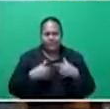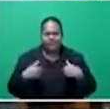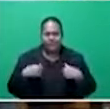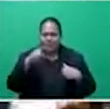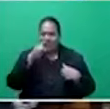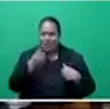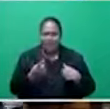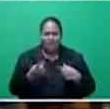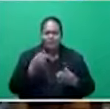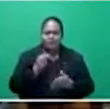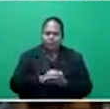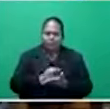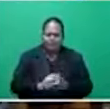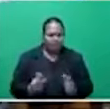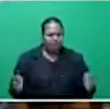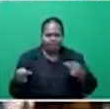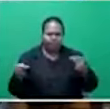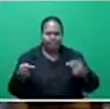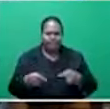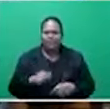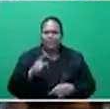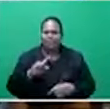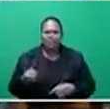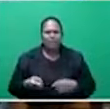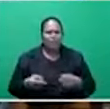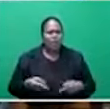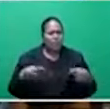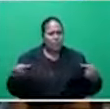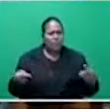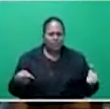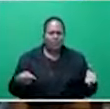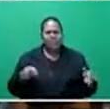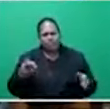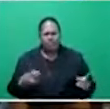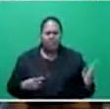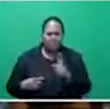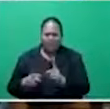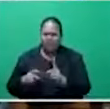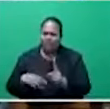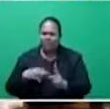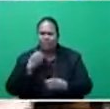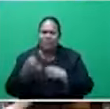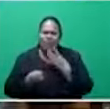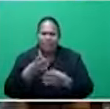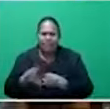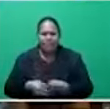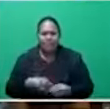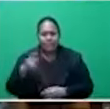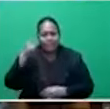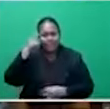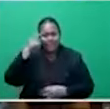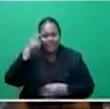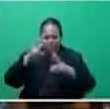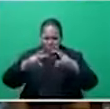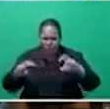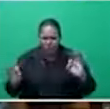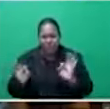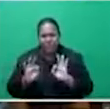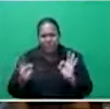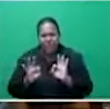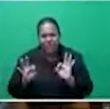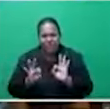debate. The opposition does no more than showing up and just speaking out without actually thinking and doing their research. They have responsibilities as the opposition